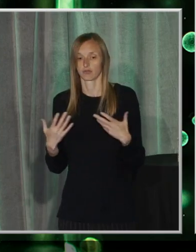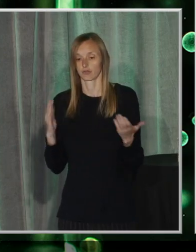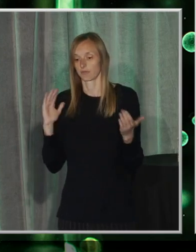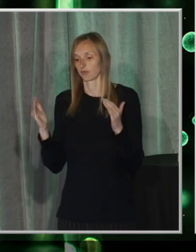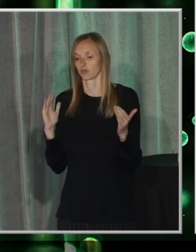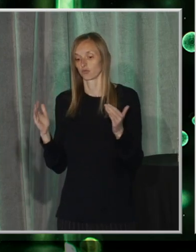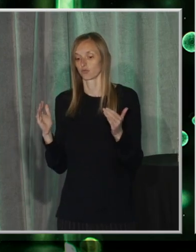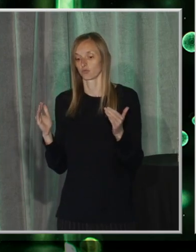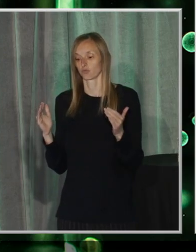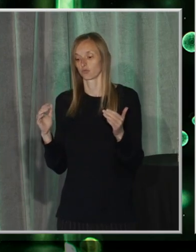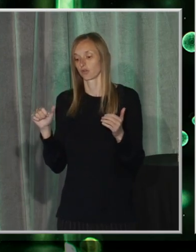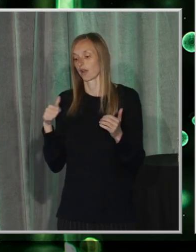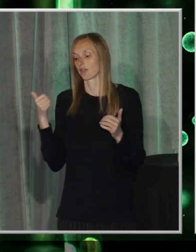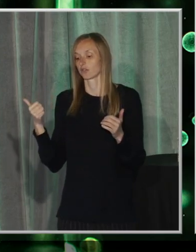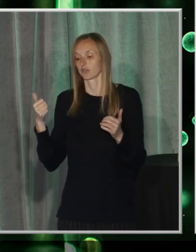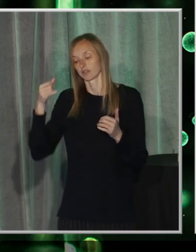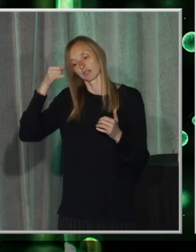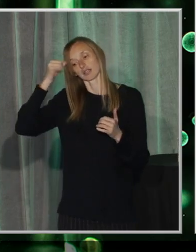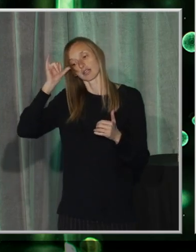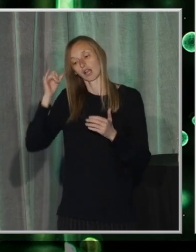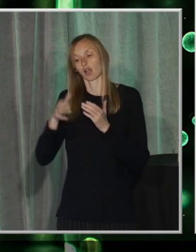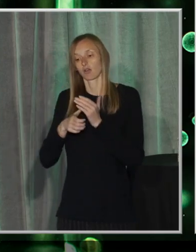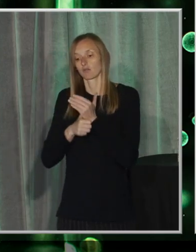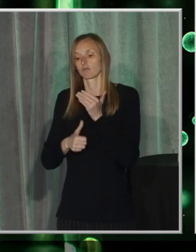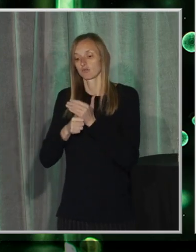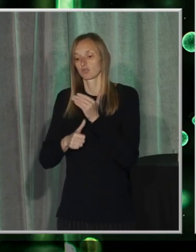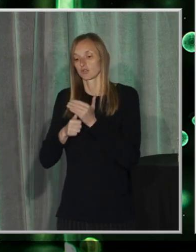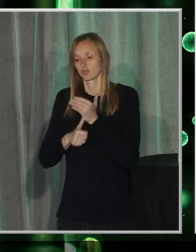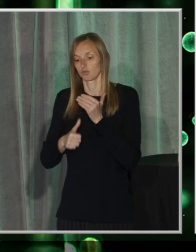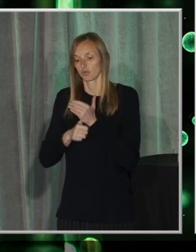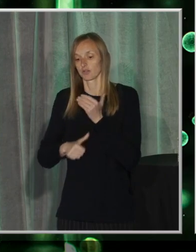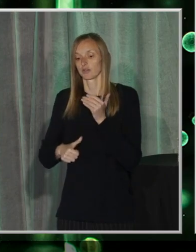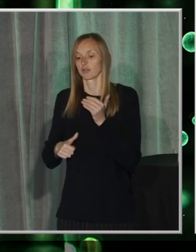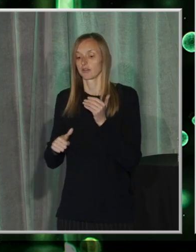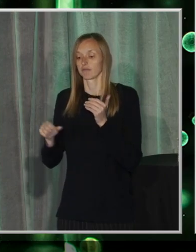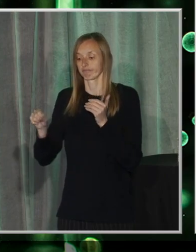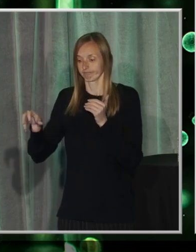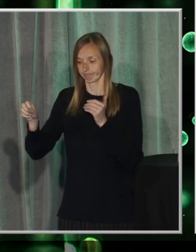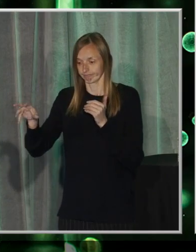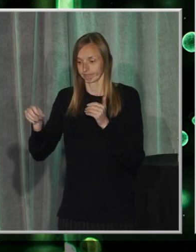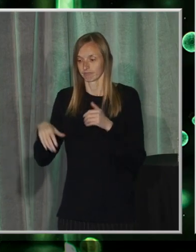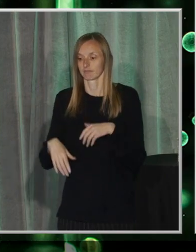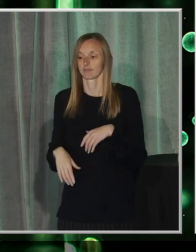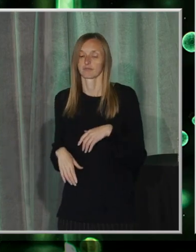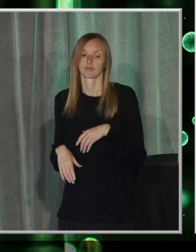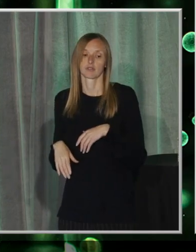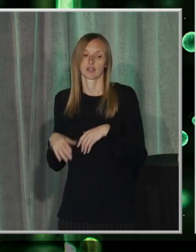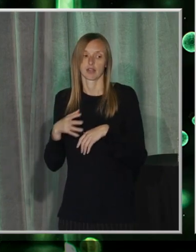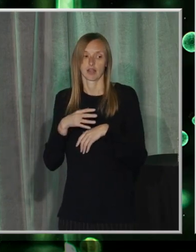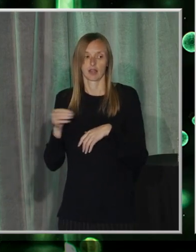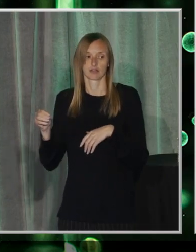Compared to other cow manures, it was cow manure and the vermicompost.